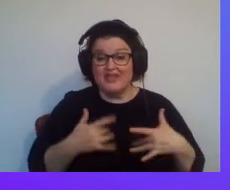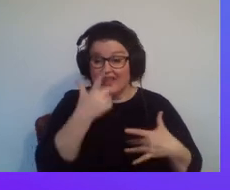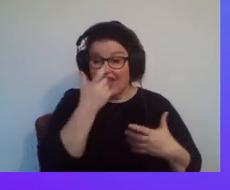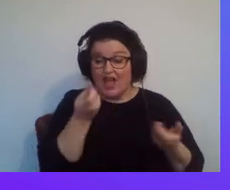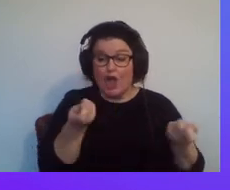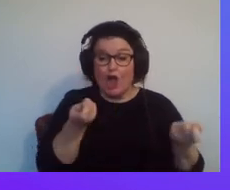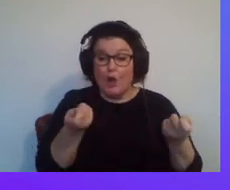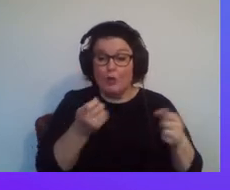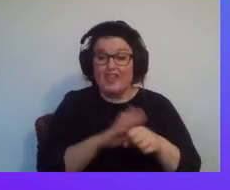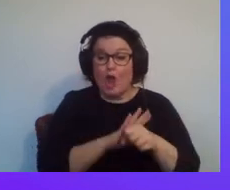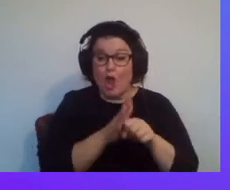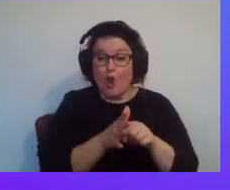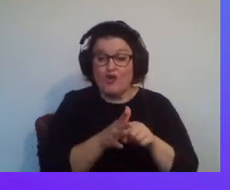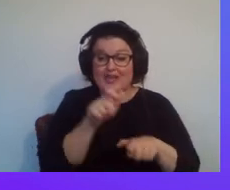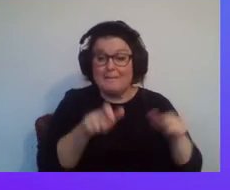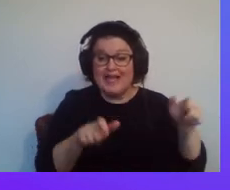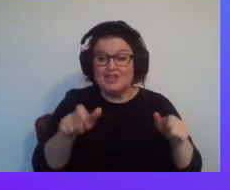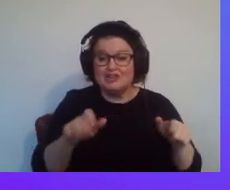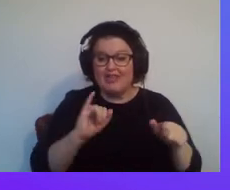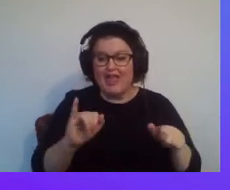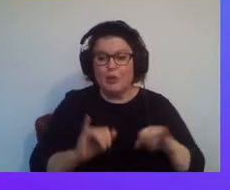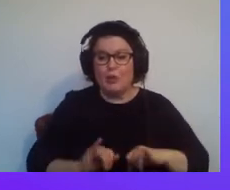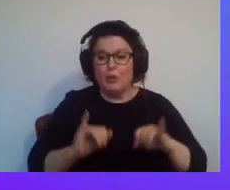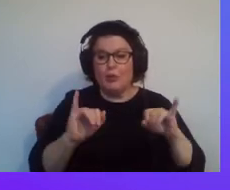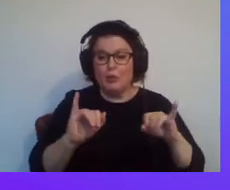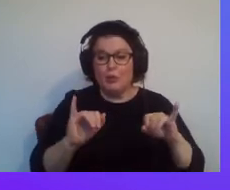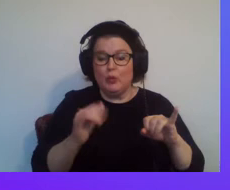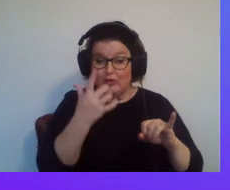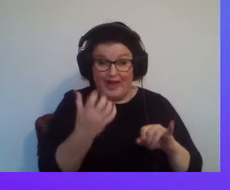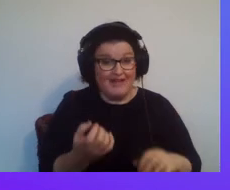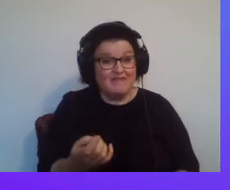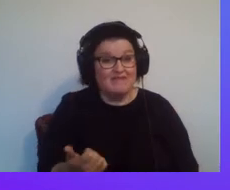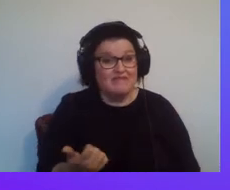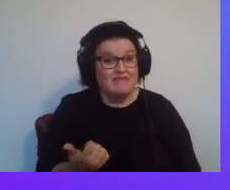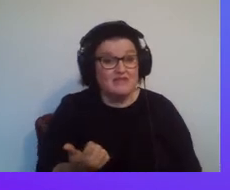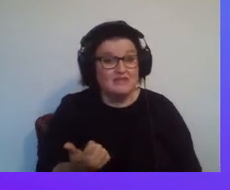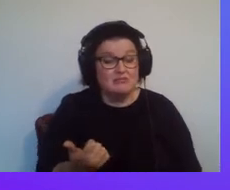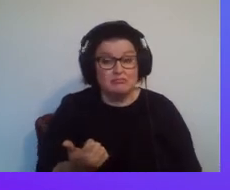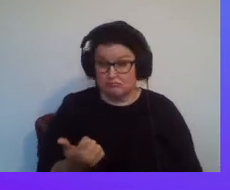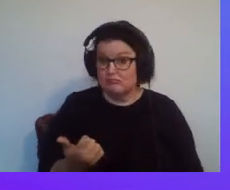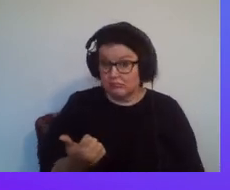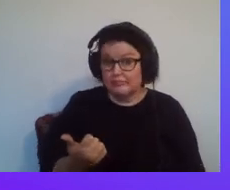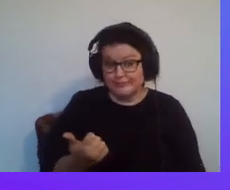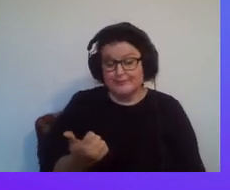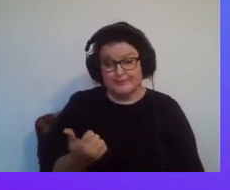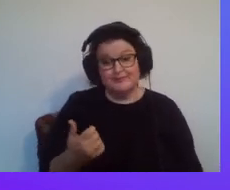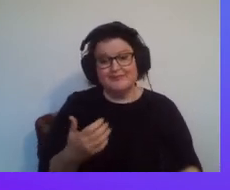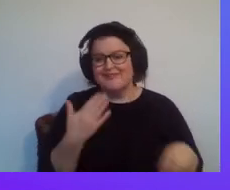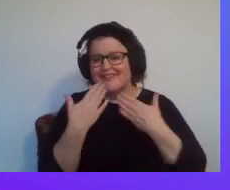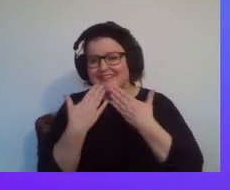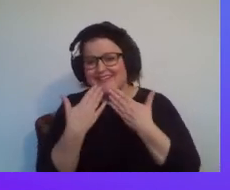patients and that intensity, please? Yes, so thank you,